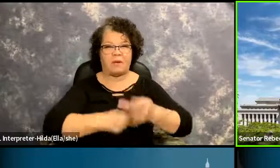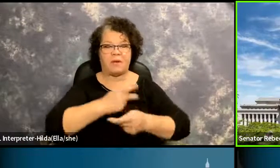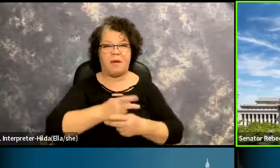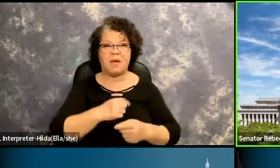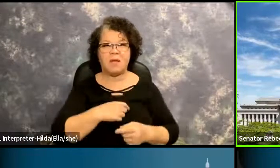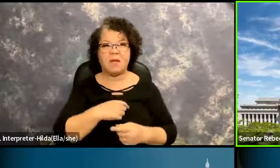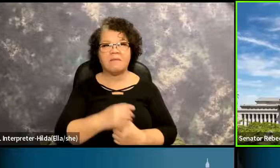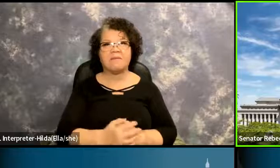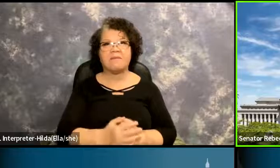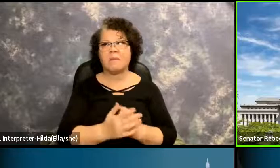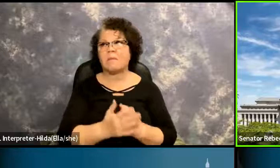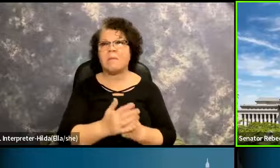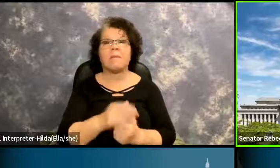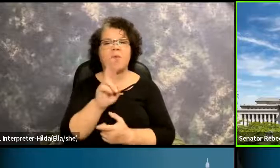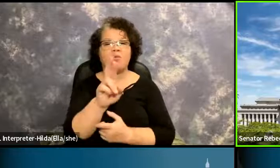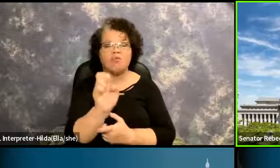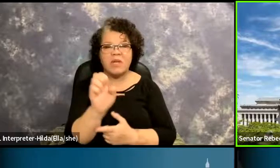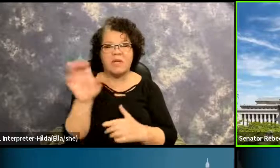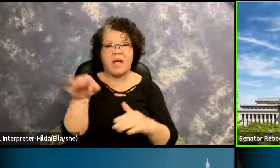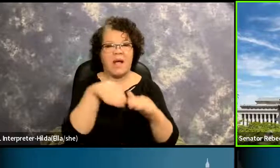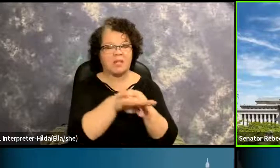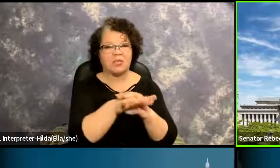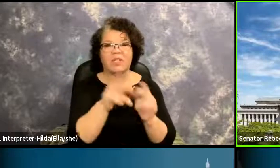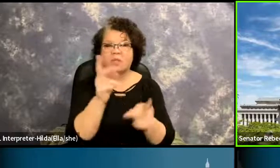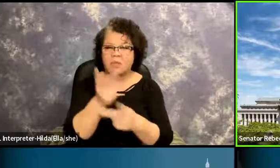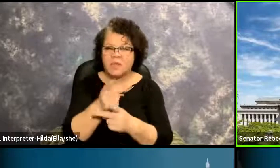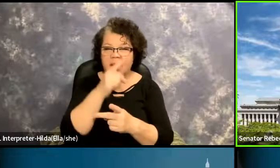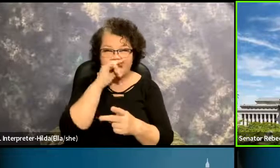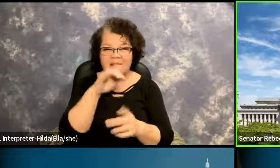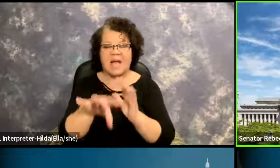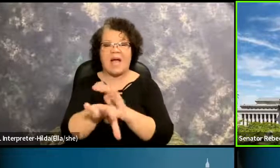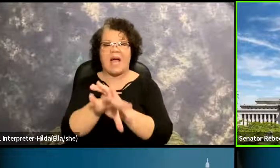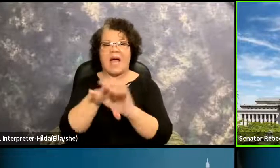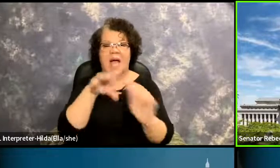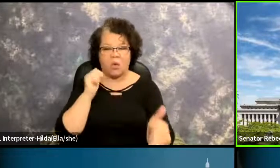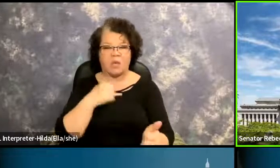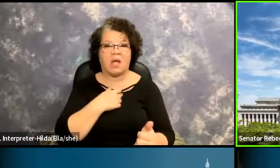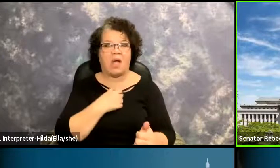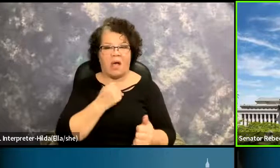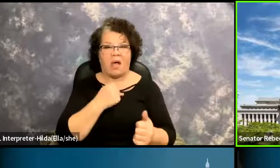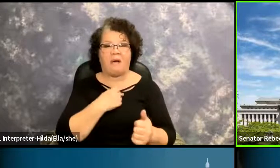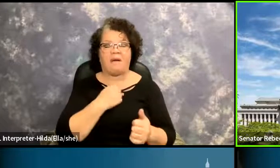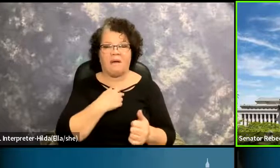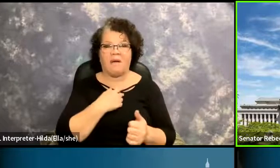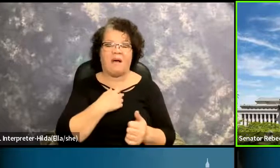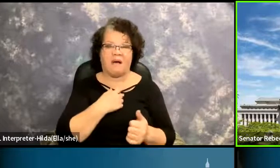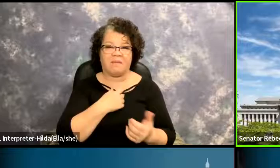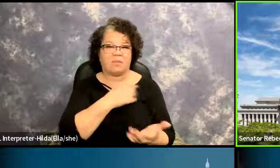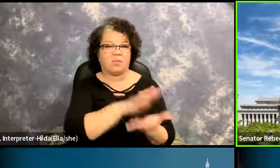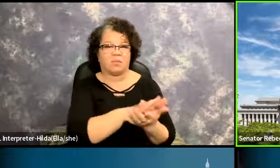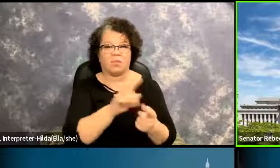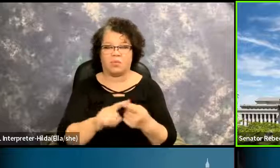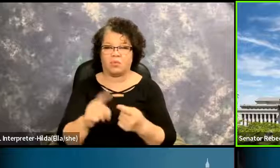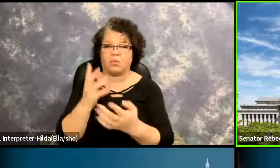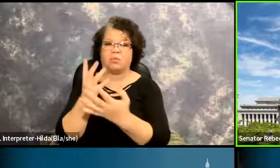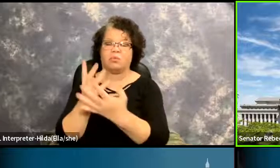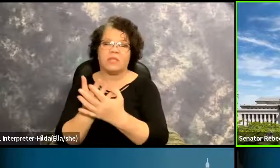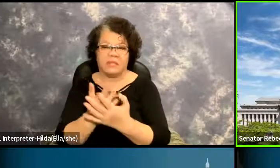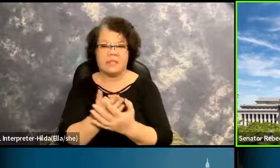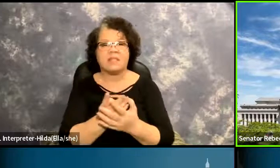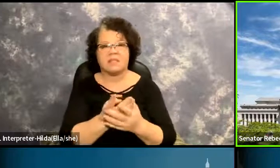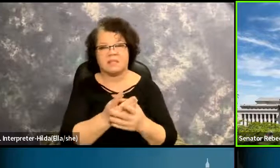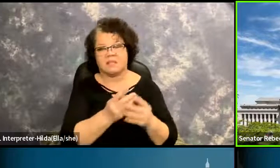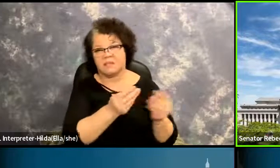reentry and trying to keep kids out of the prison pipeline, with the Office of Firearms and Safety